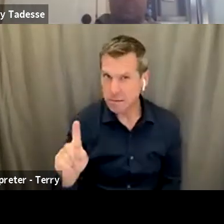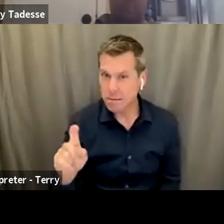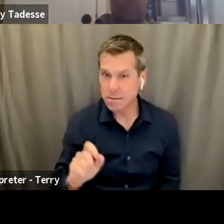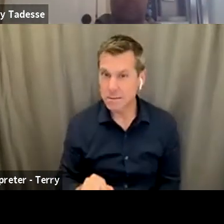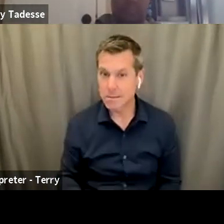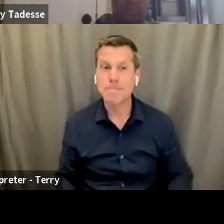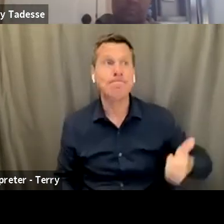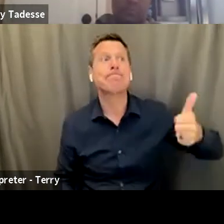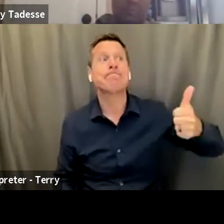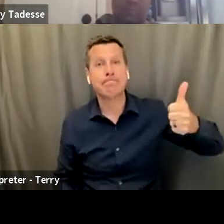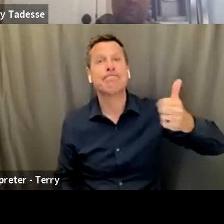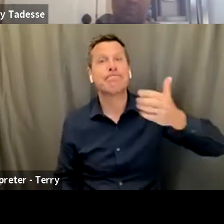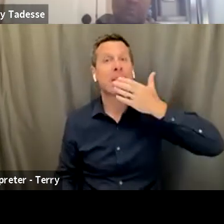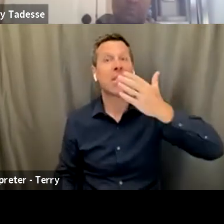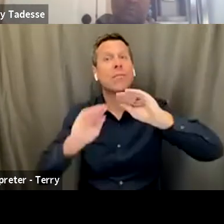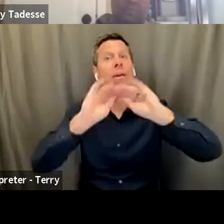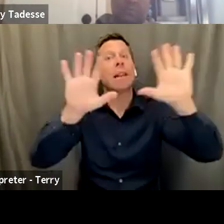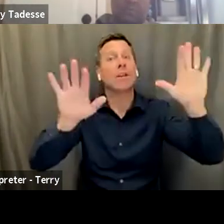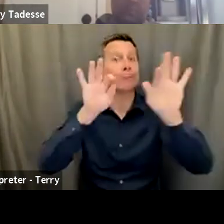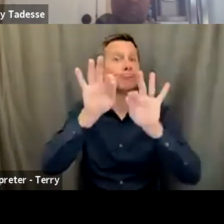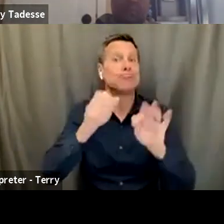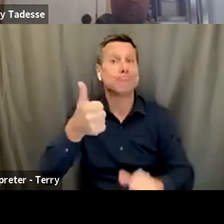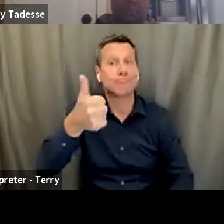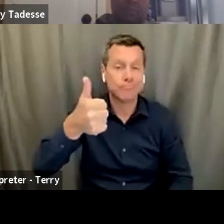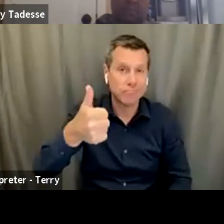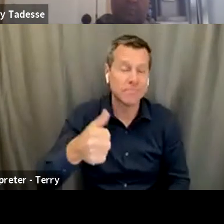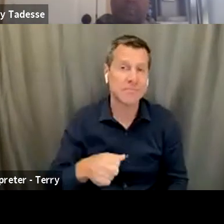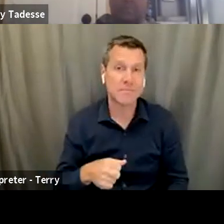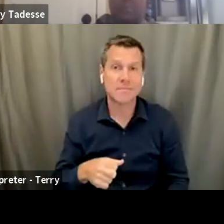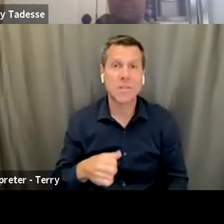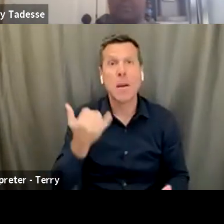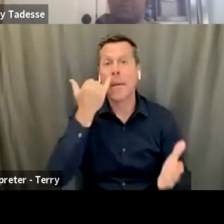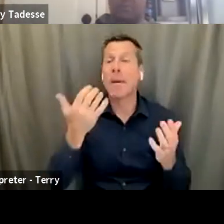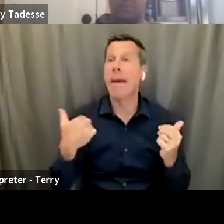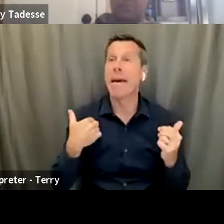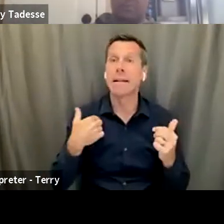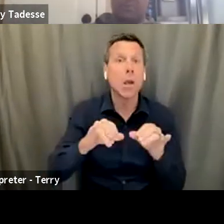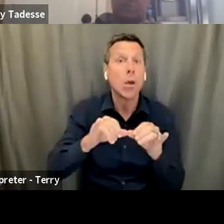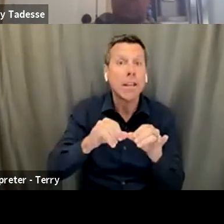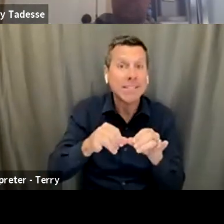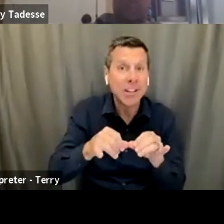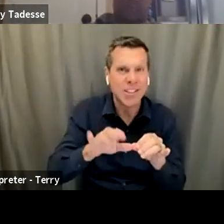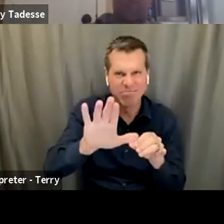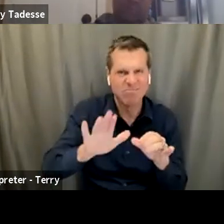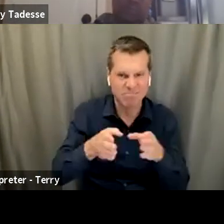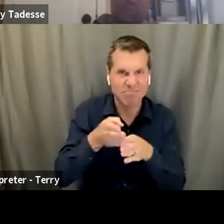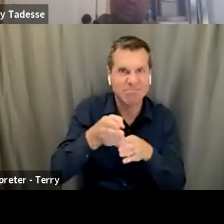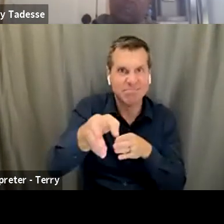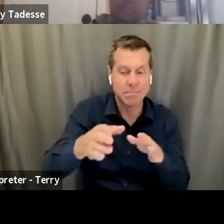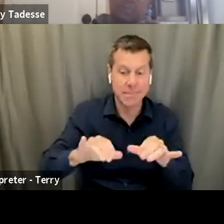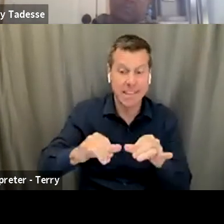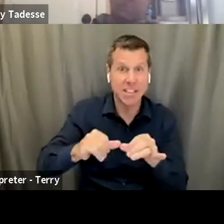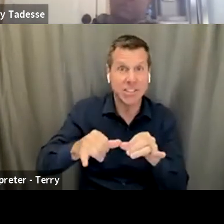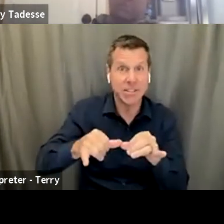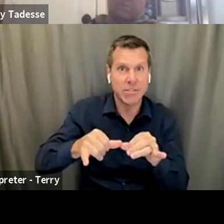Absolutely. Thanks for the clarification. Okay. So if you had one, let's say in engineering, Carlos, you could talk with